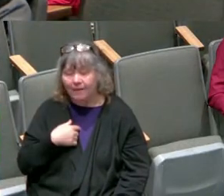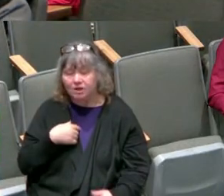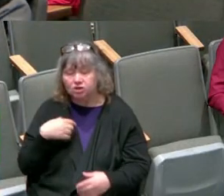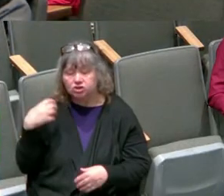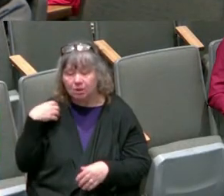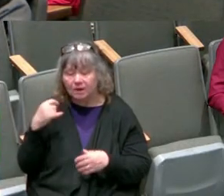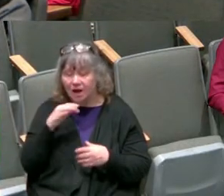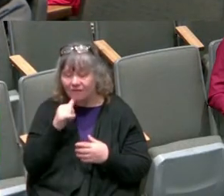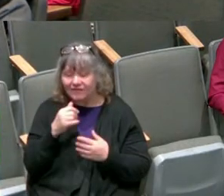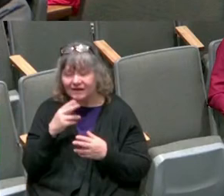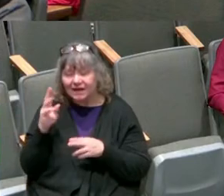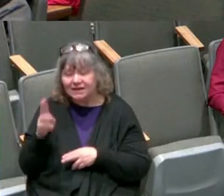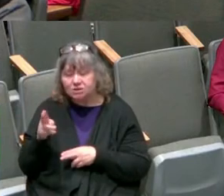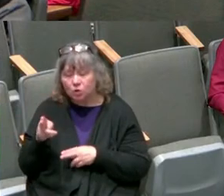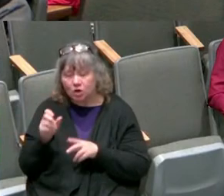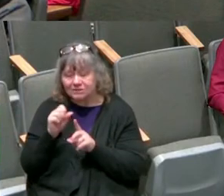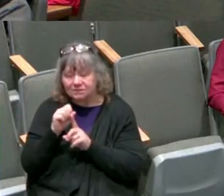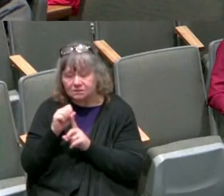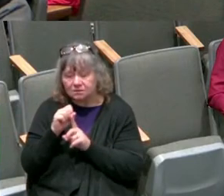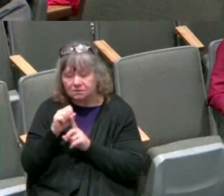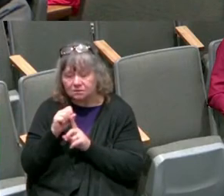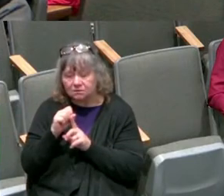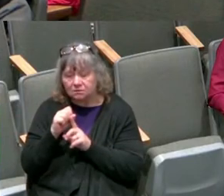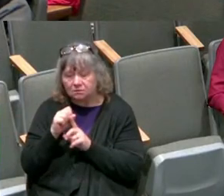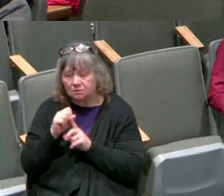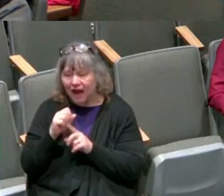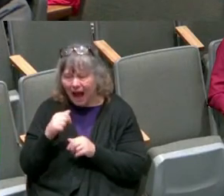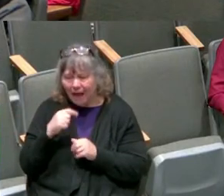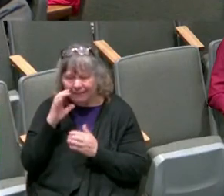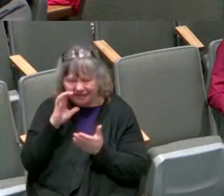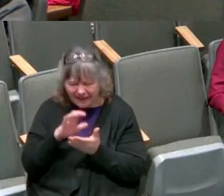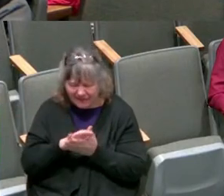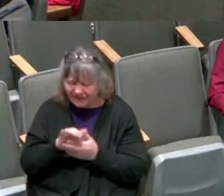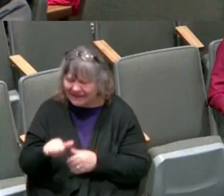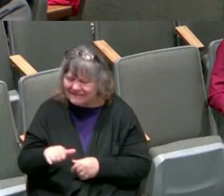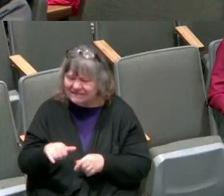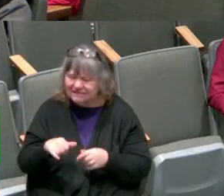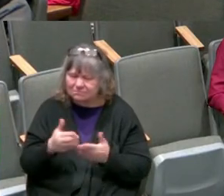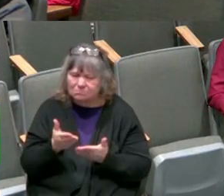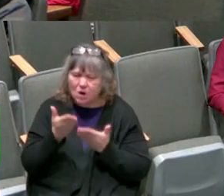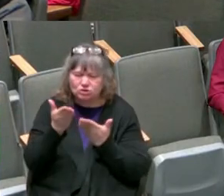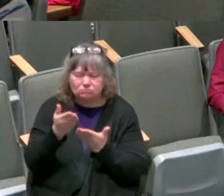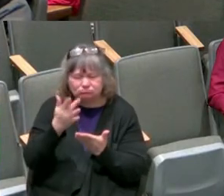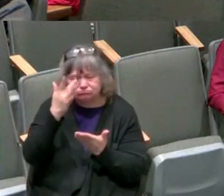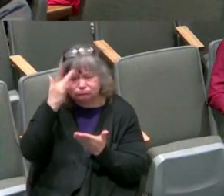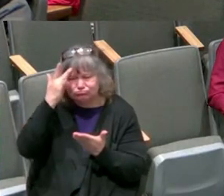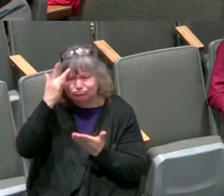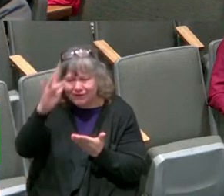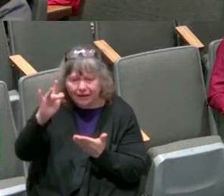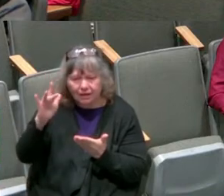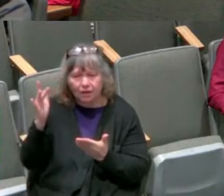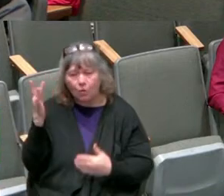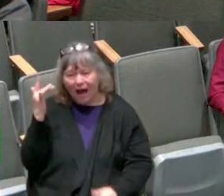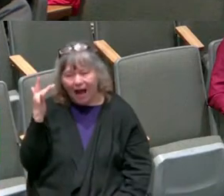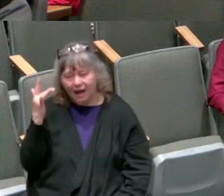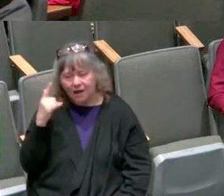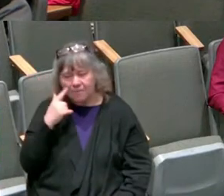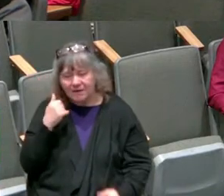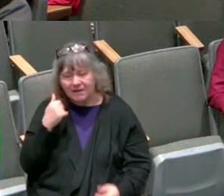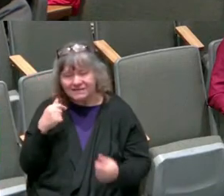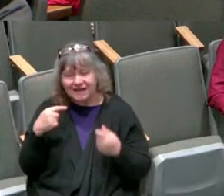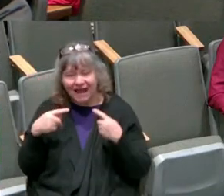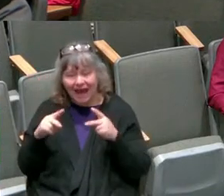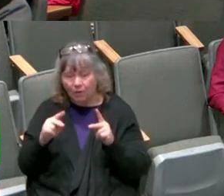commission I believe this motion is brilliant because what it will allow is